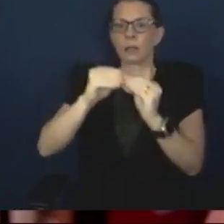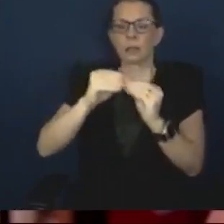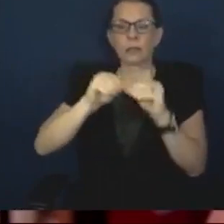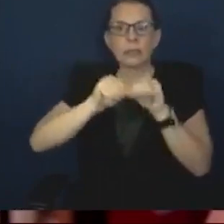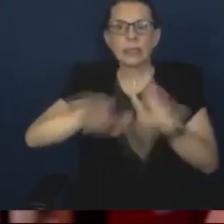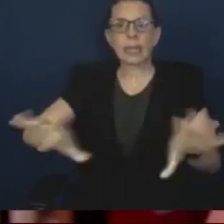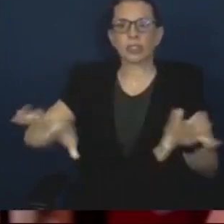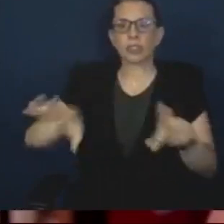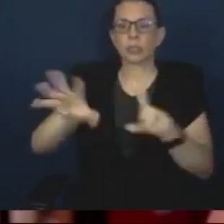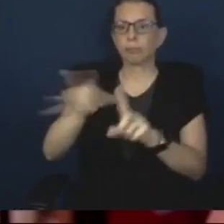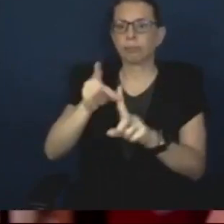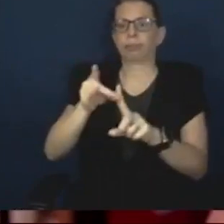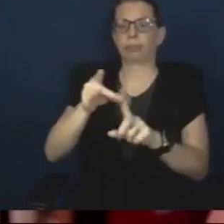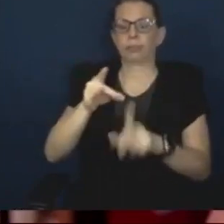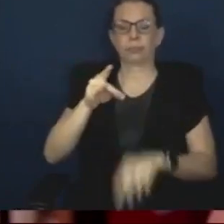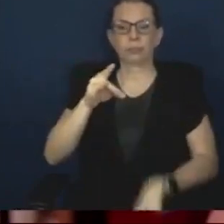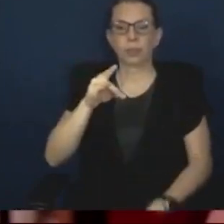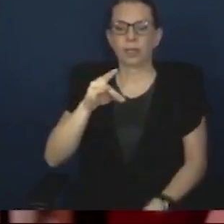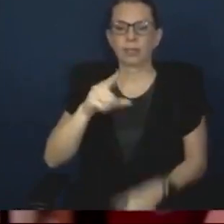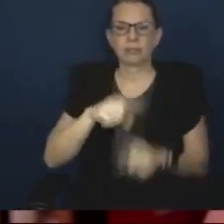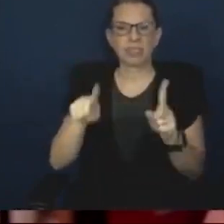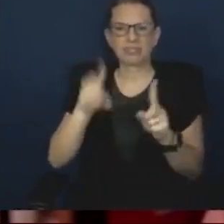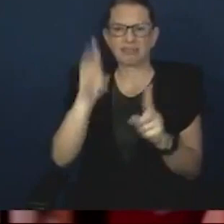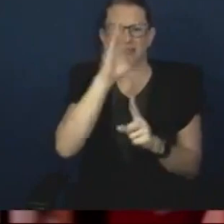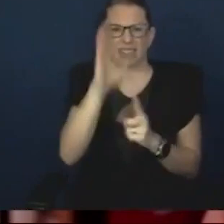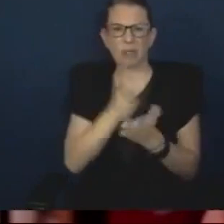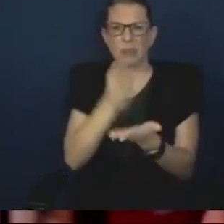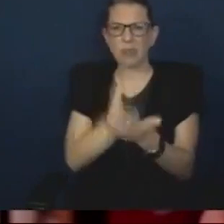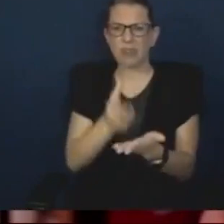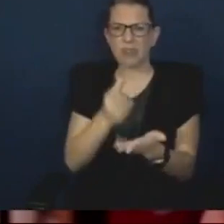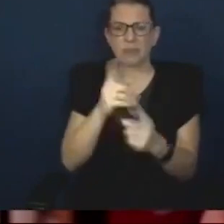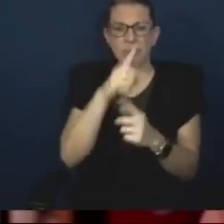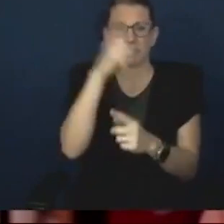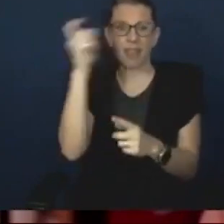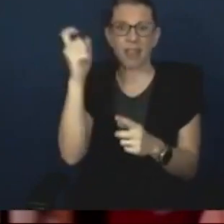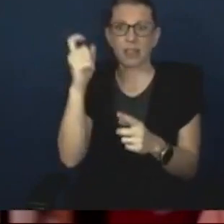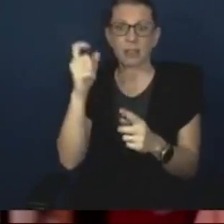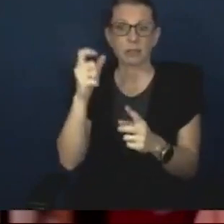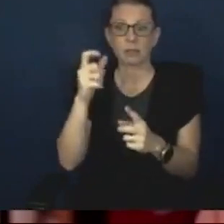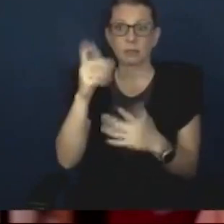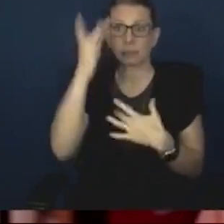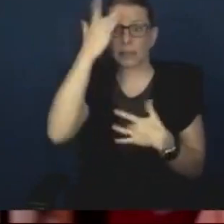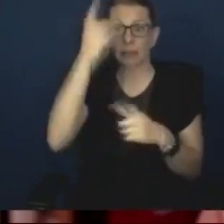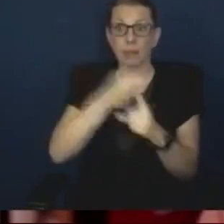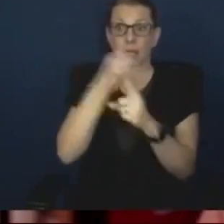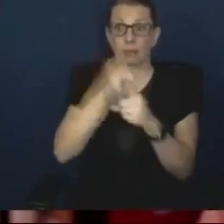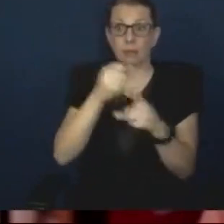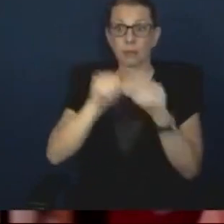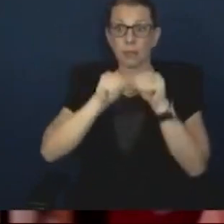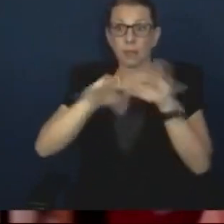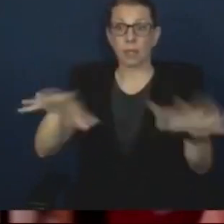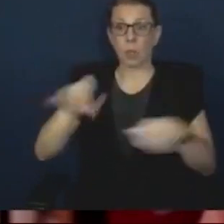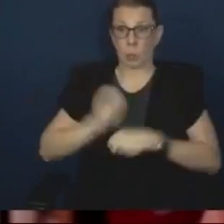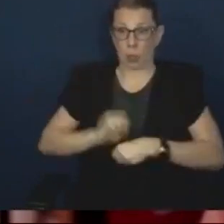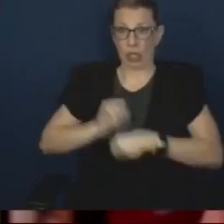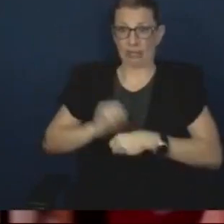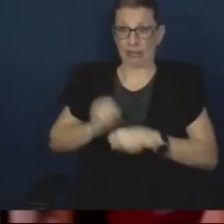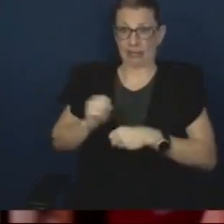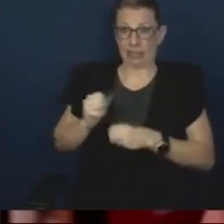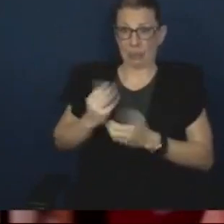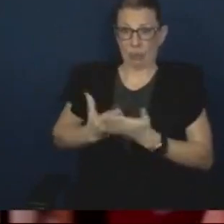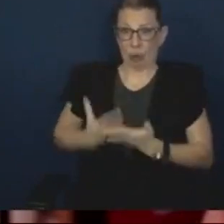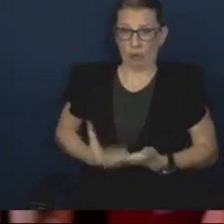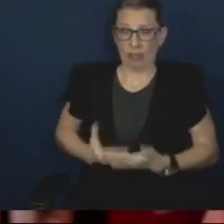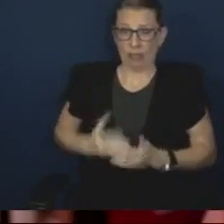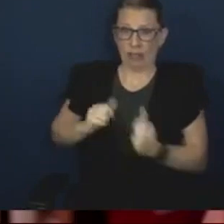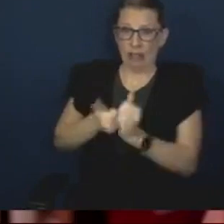reality, none of this is ever proven because we're in a fast-moving pandemic, and the work that you would need to be done to prove that is